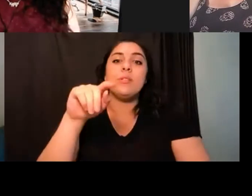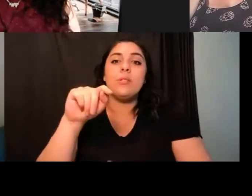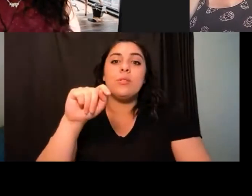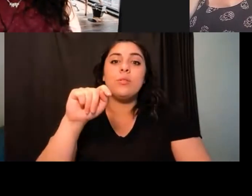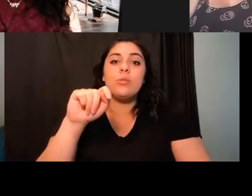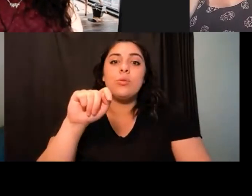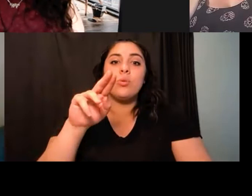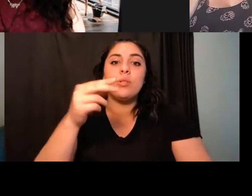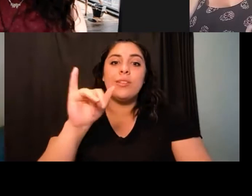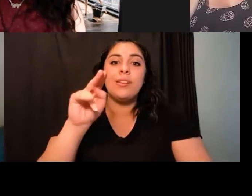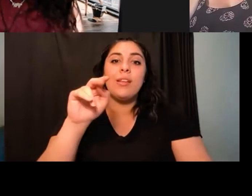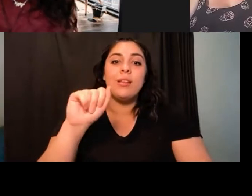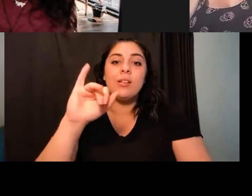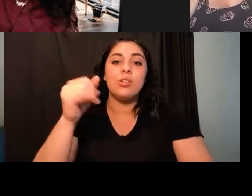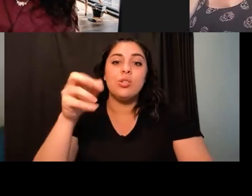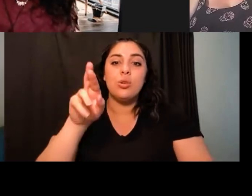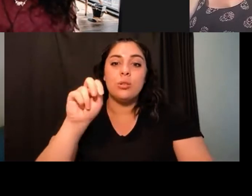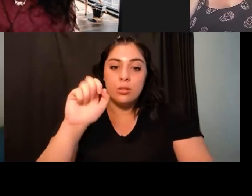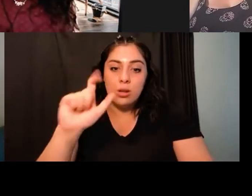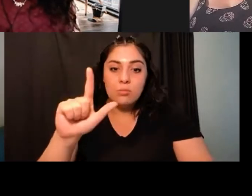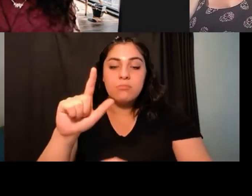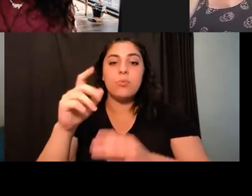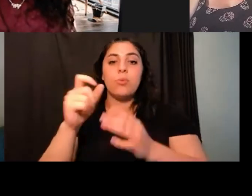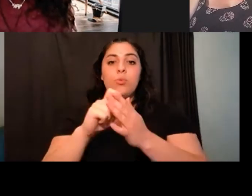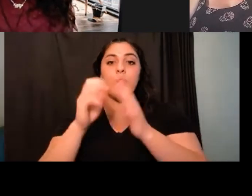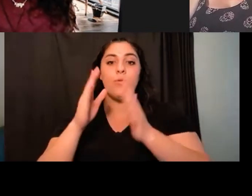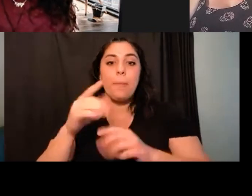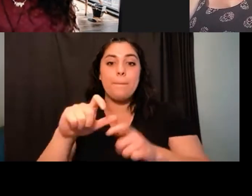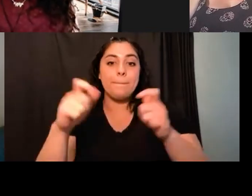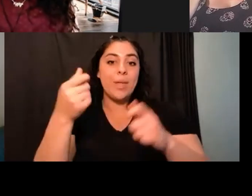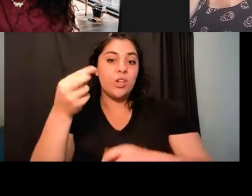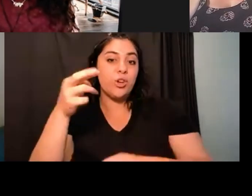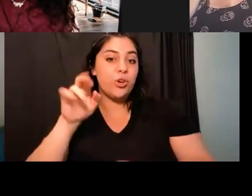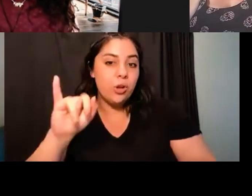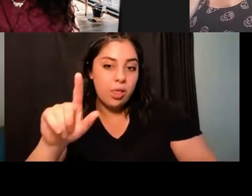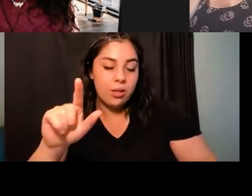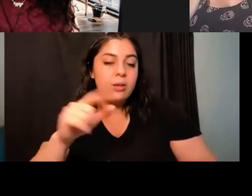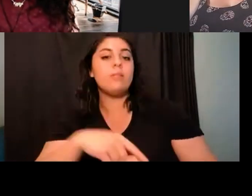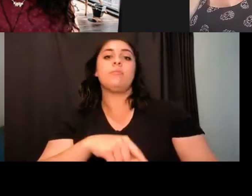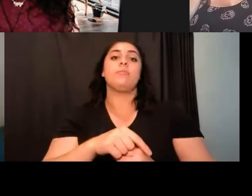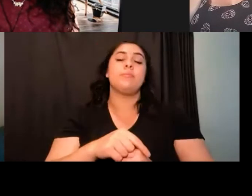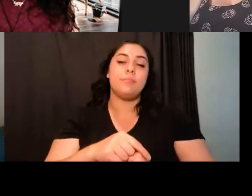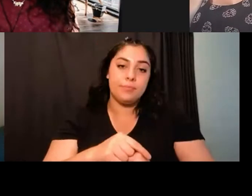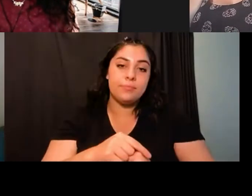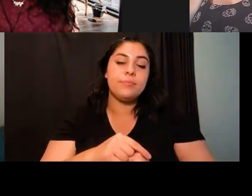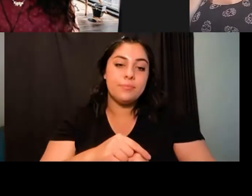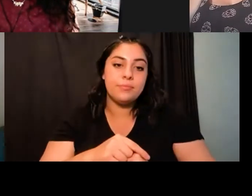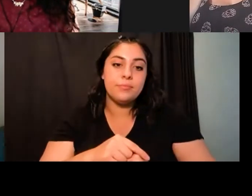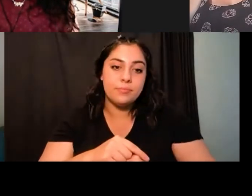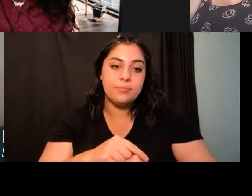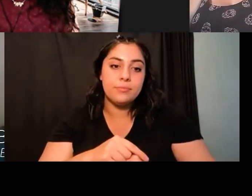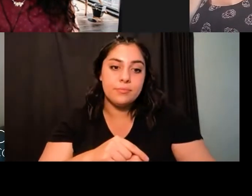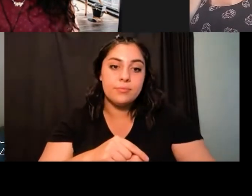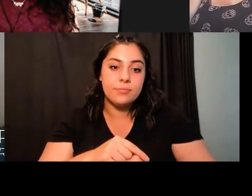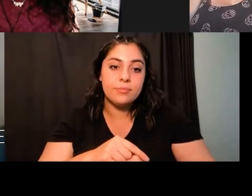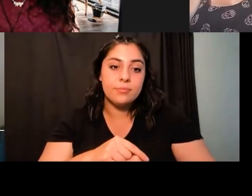Big Girl. Her poetry has appeared in For Women Who Roar, Writing for Peace, and other media. And